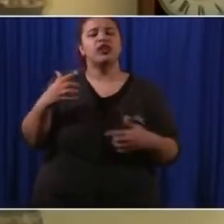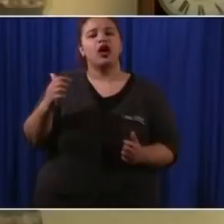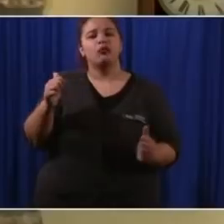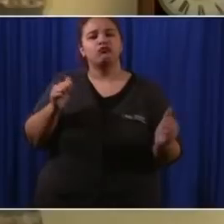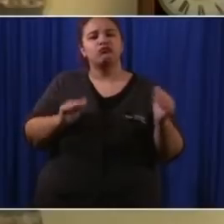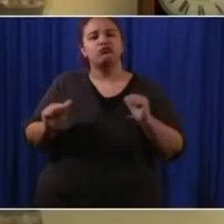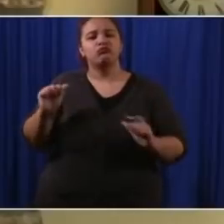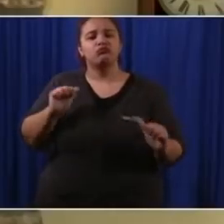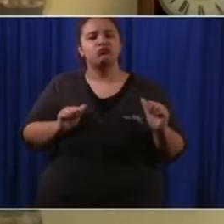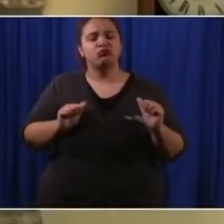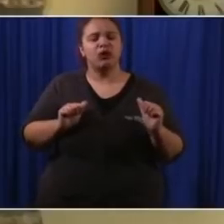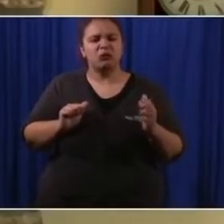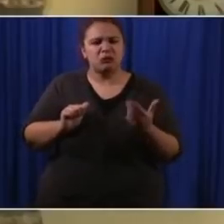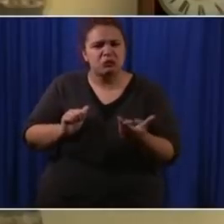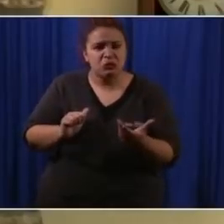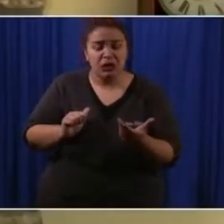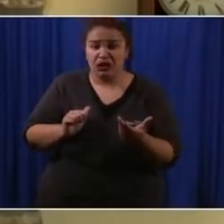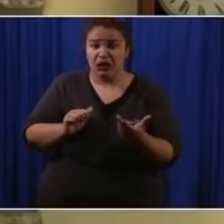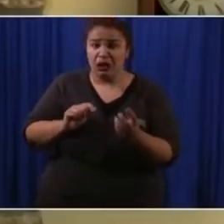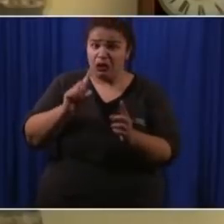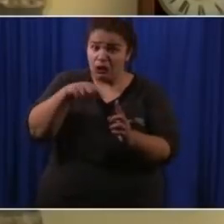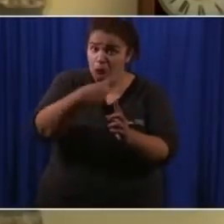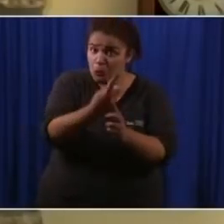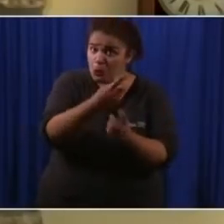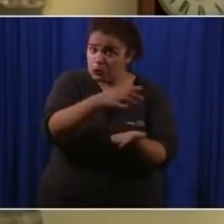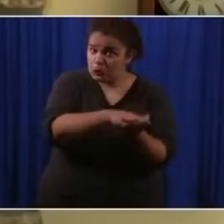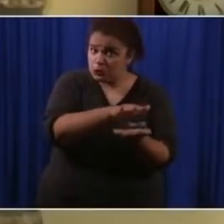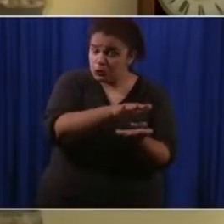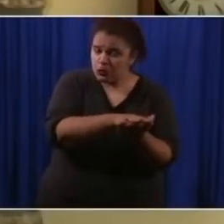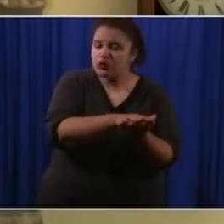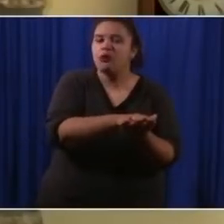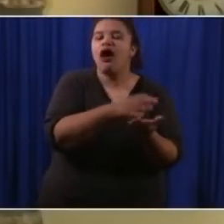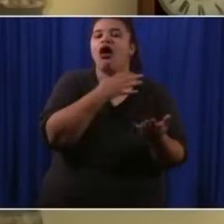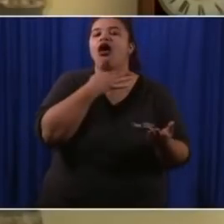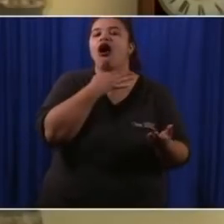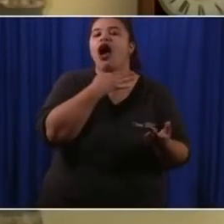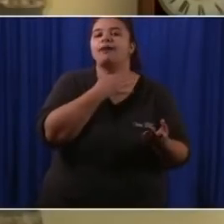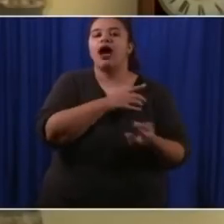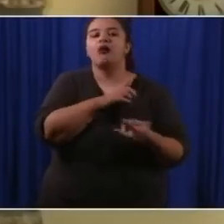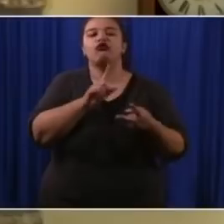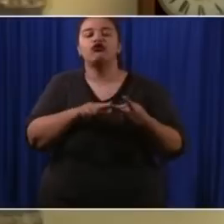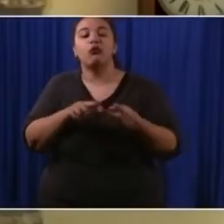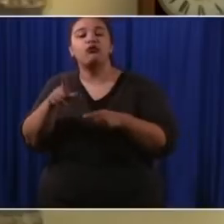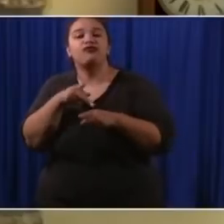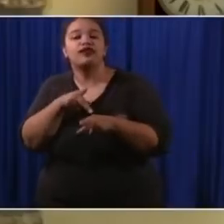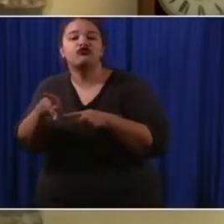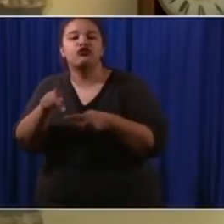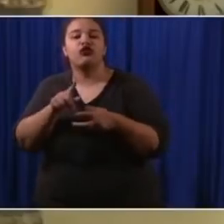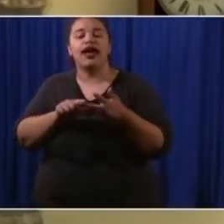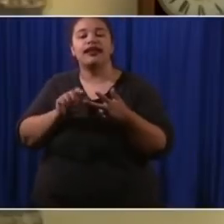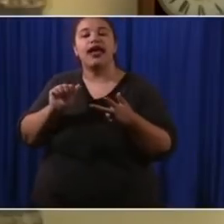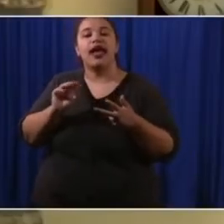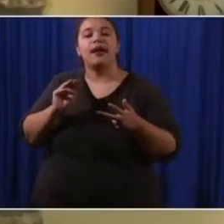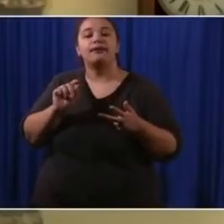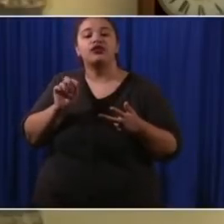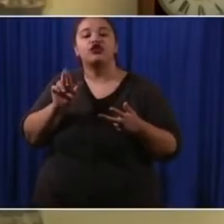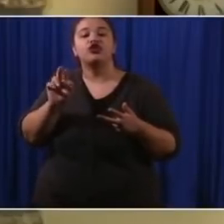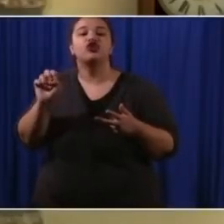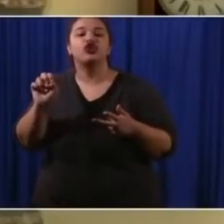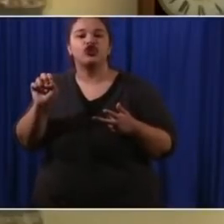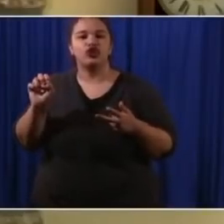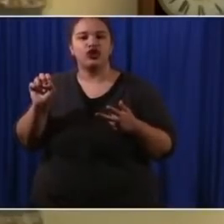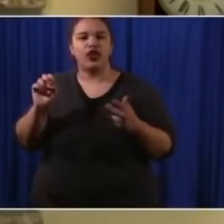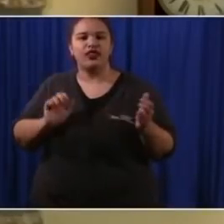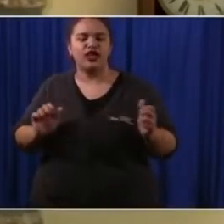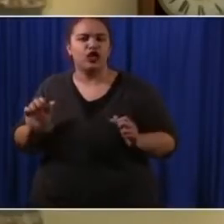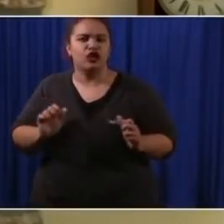point just at schools, or are you also looking at professional and amateur theaters and concert venues? No, our goal is by tomorrow, and